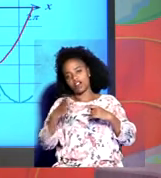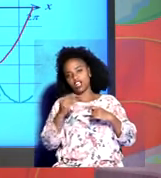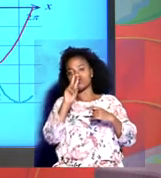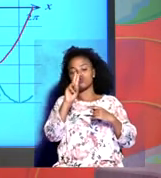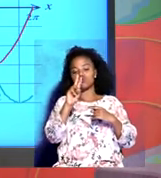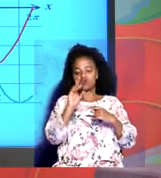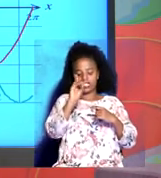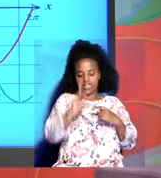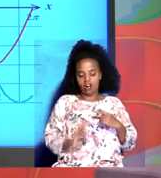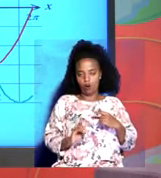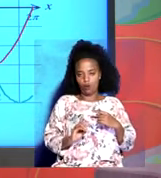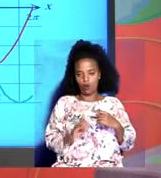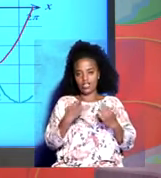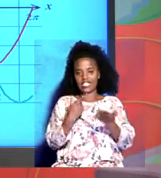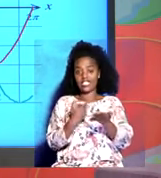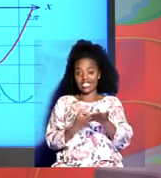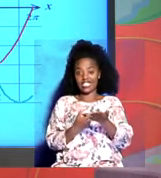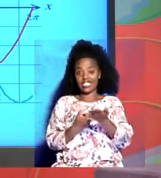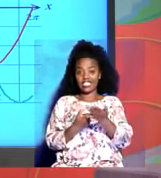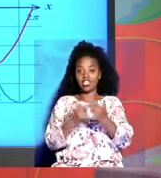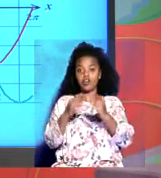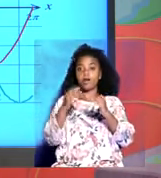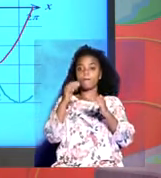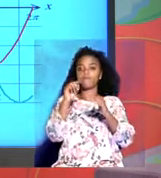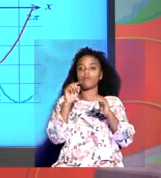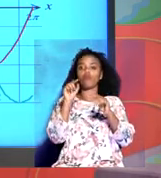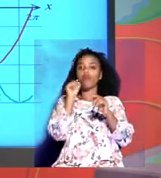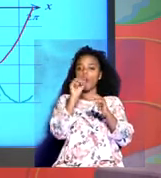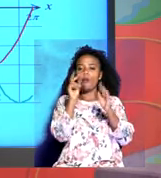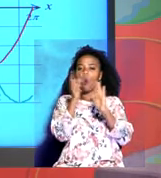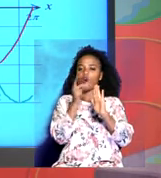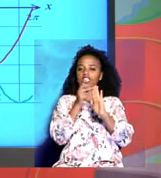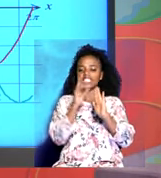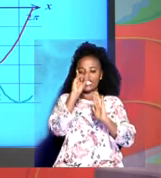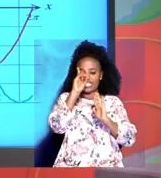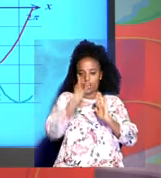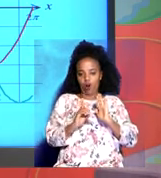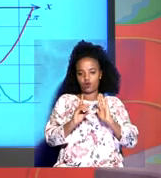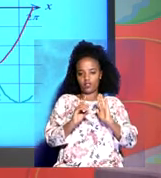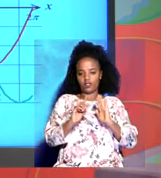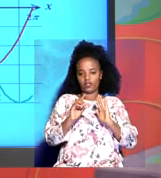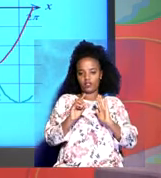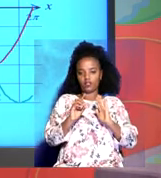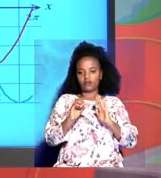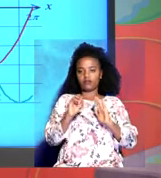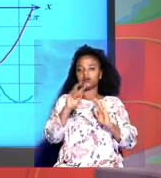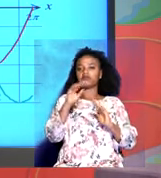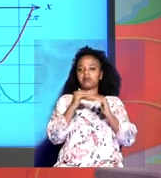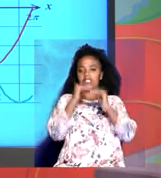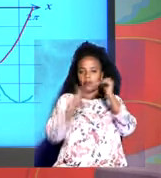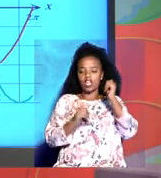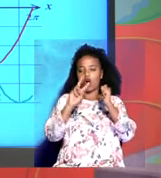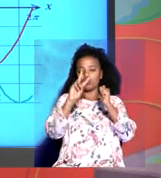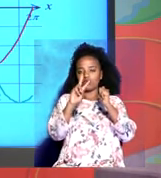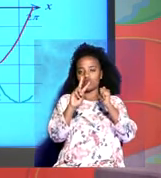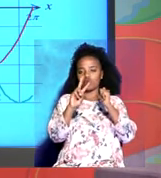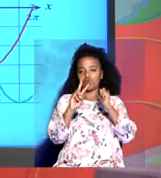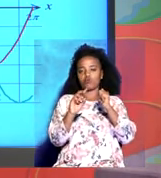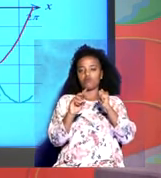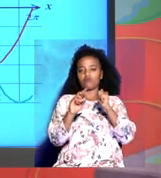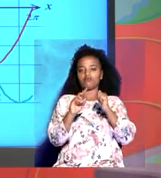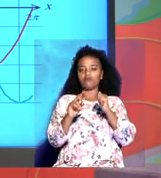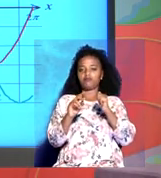down. So this peak move down to, just you shift 3 and subtract 2, you will have the